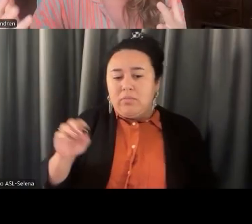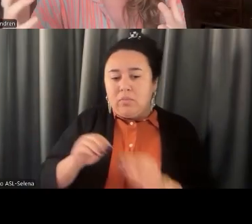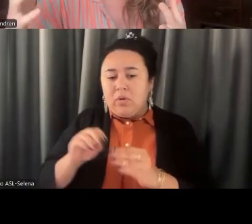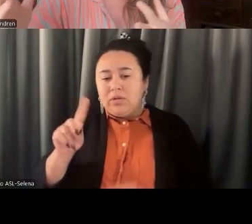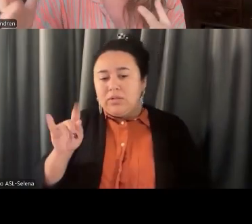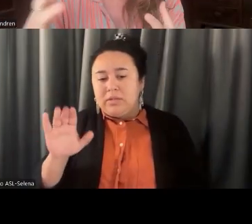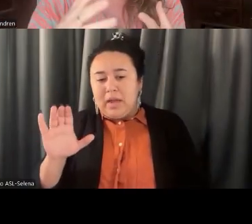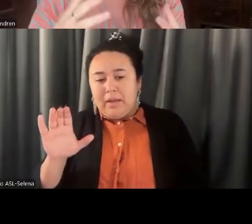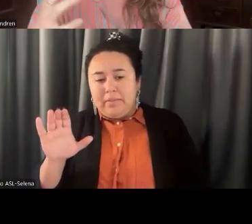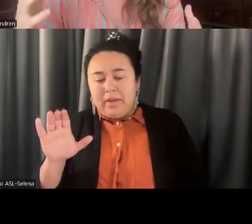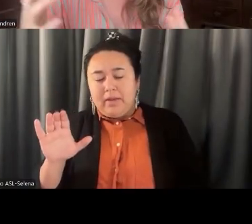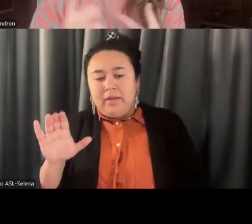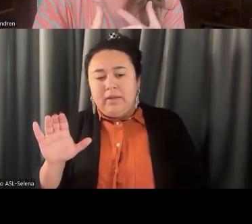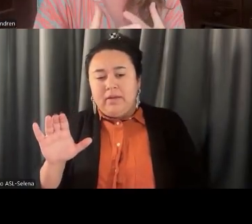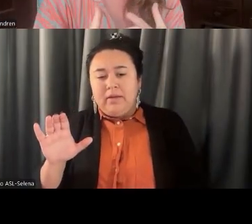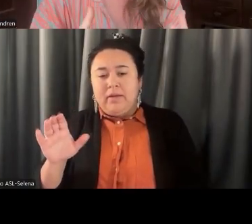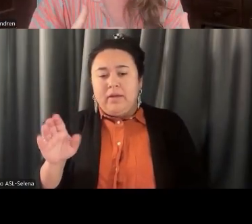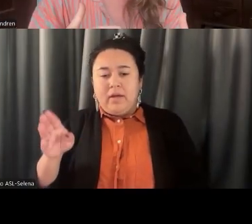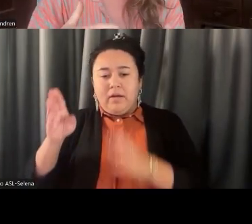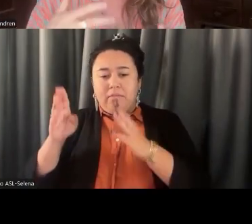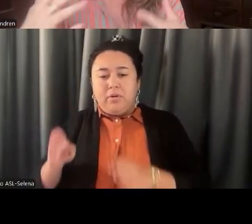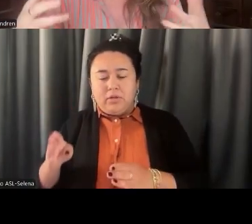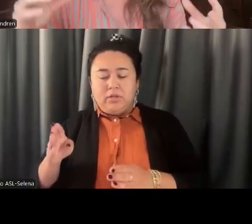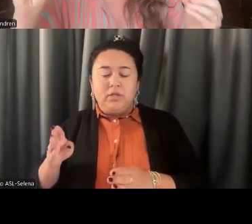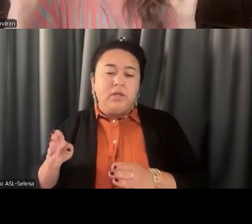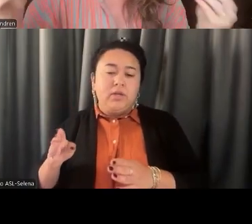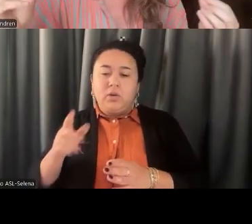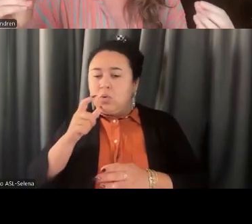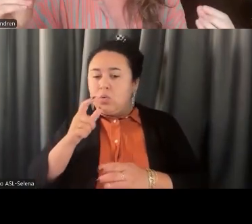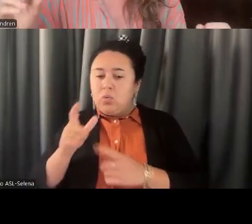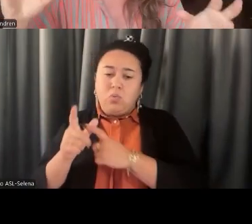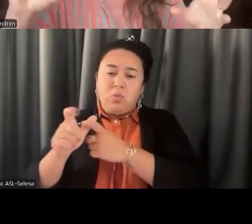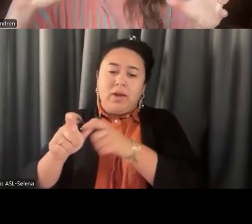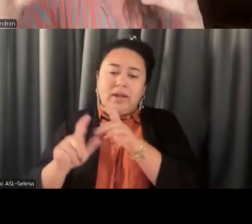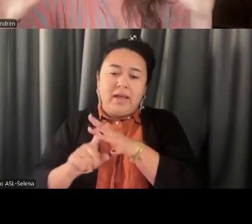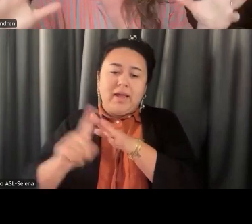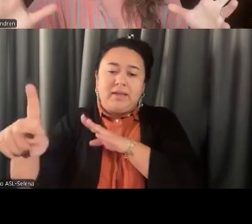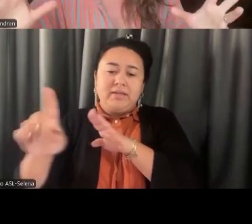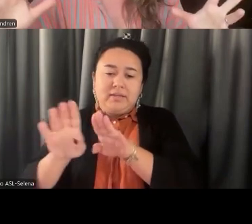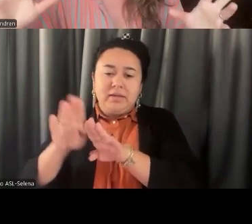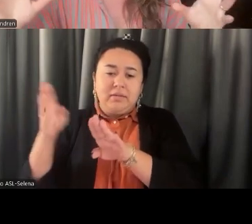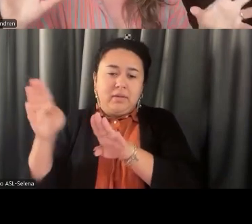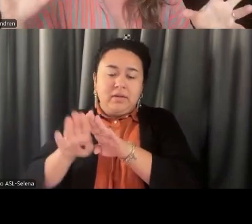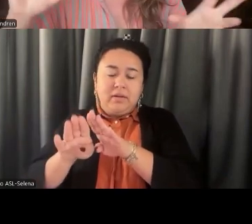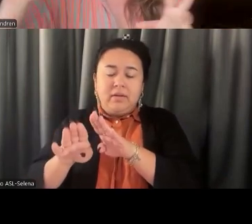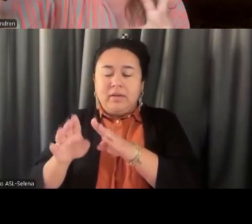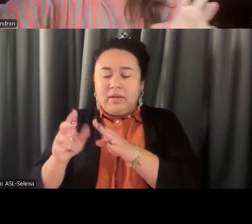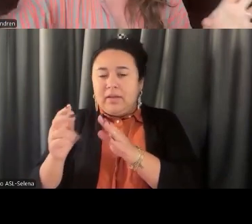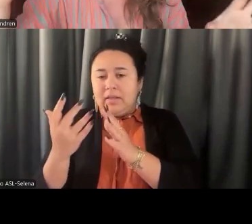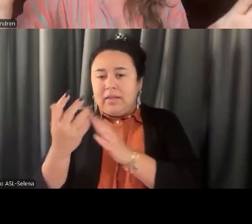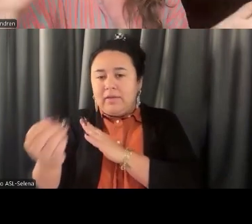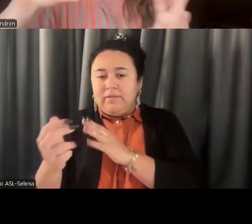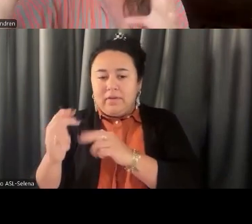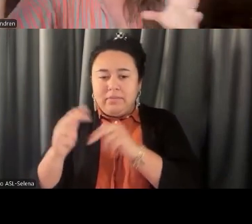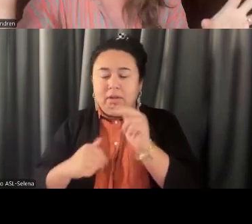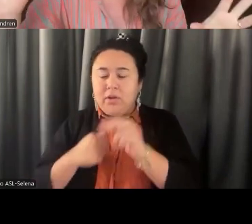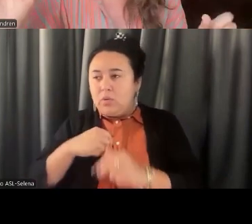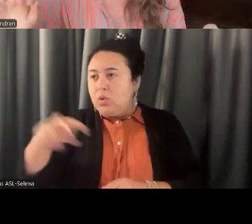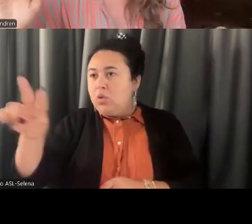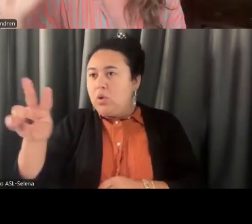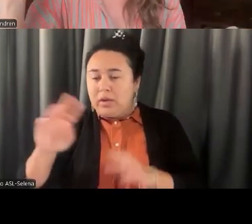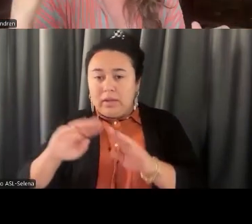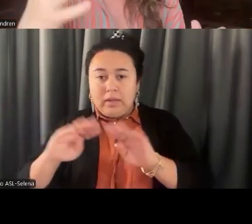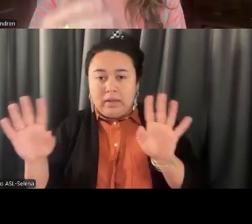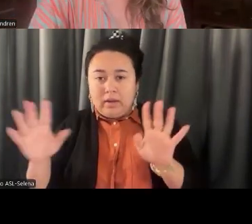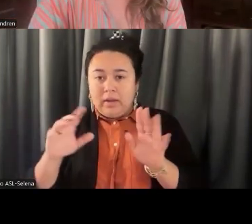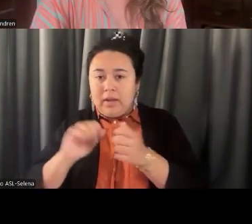a stick figure that is exiting a building. So showing you in very clear terms, you don't have to speak the language to look up and know, how do I get out of this